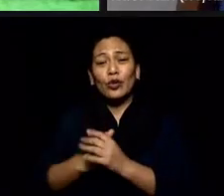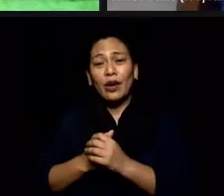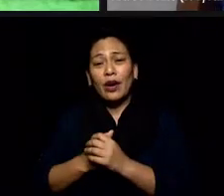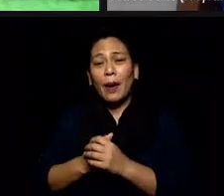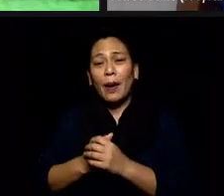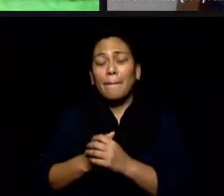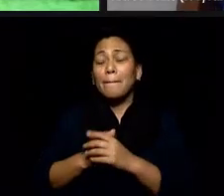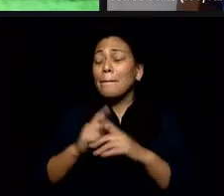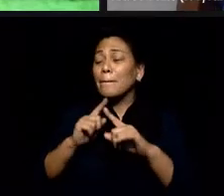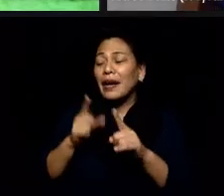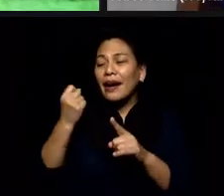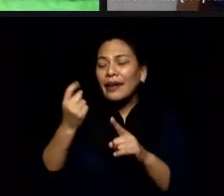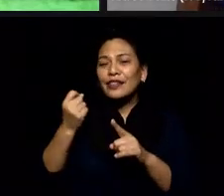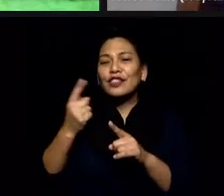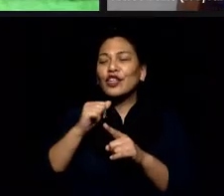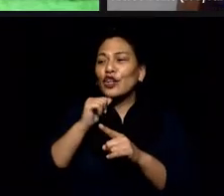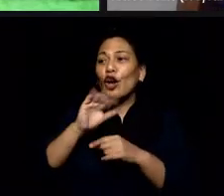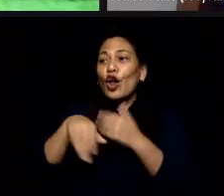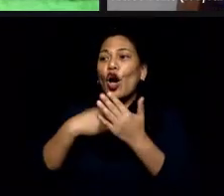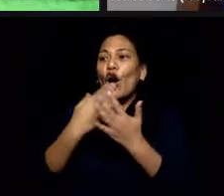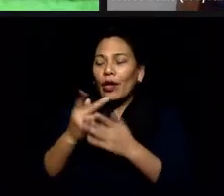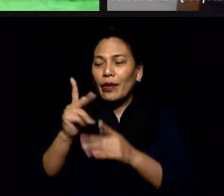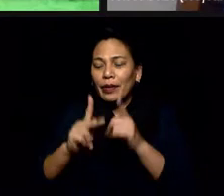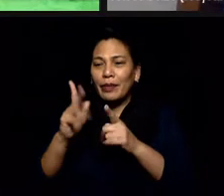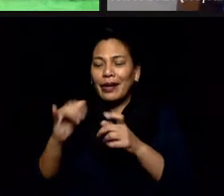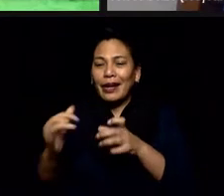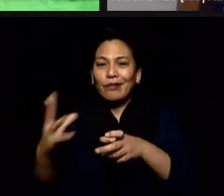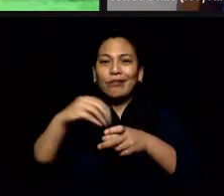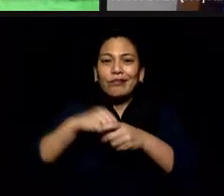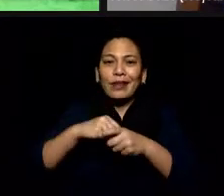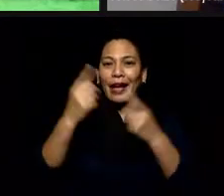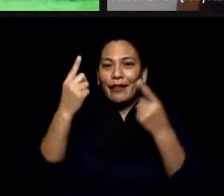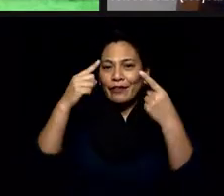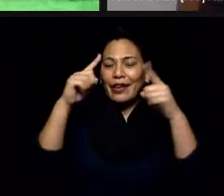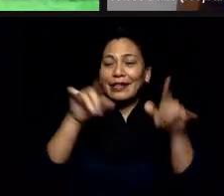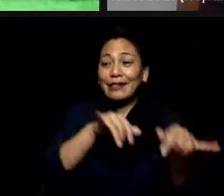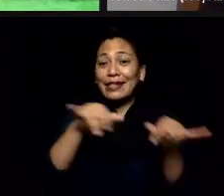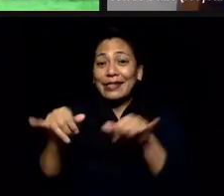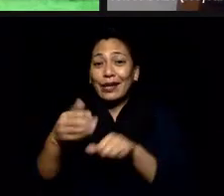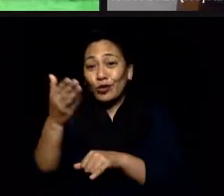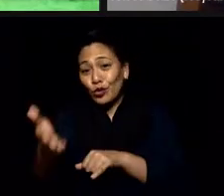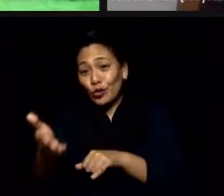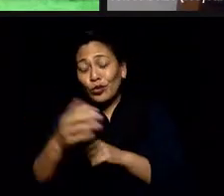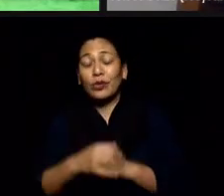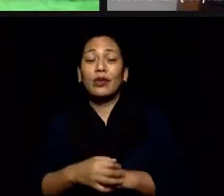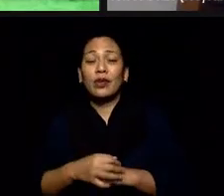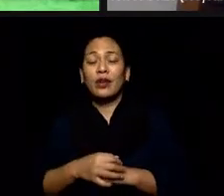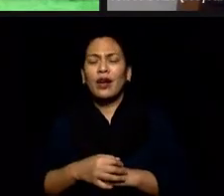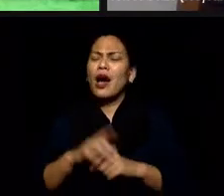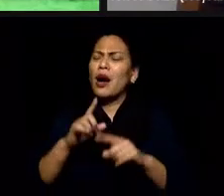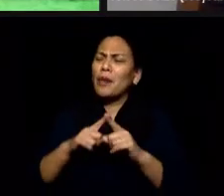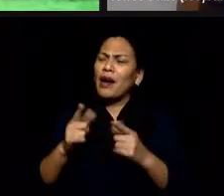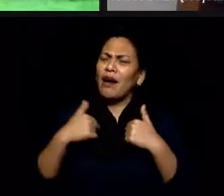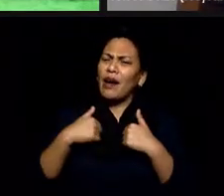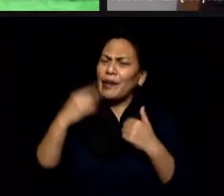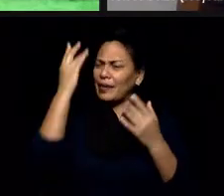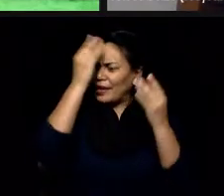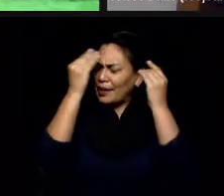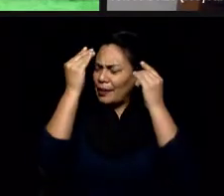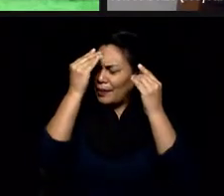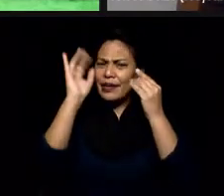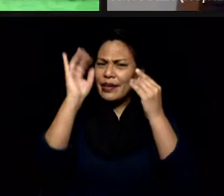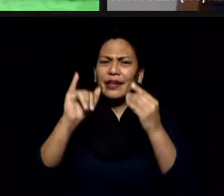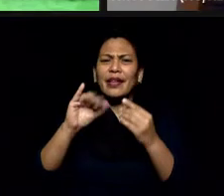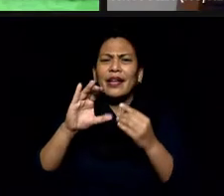act, not everyone can get inside and be as effective as you've been. It makes me think about